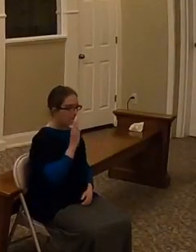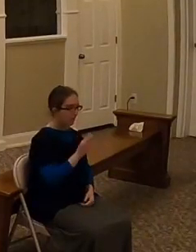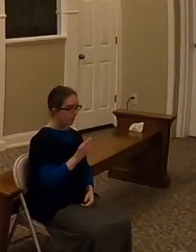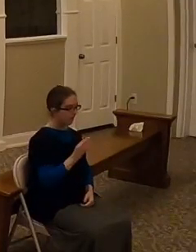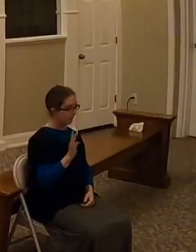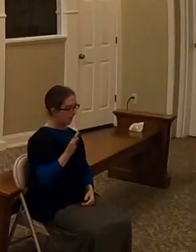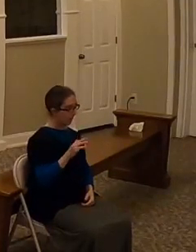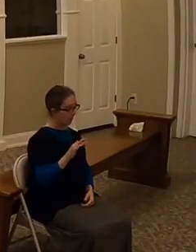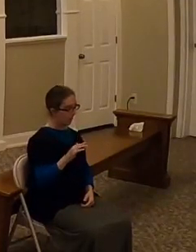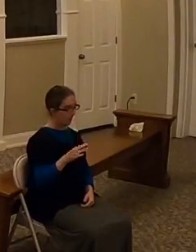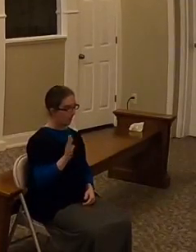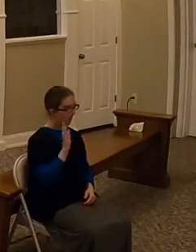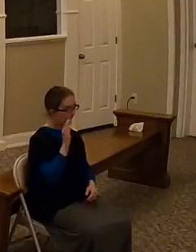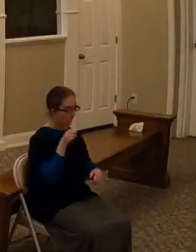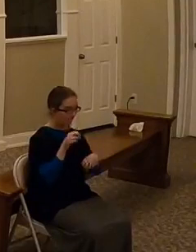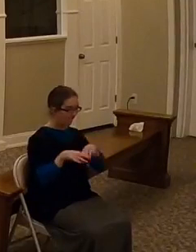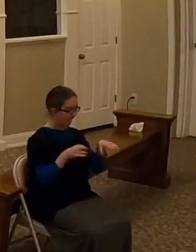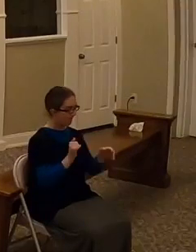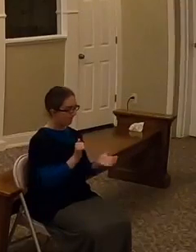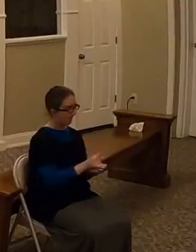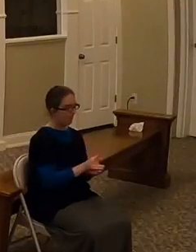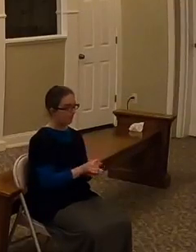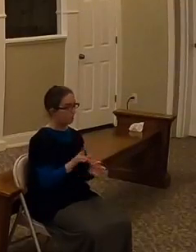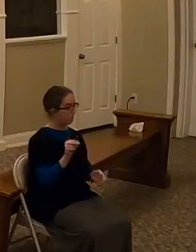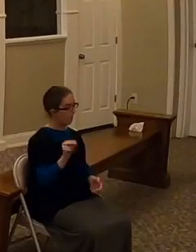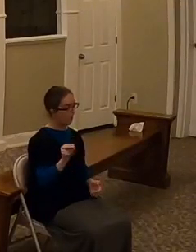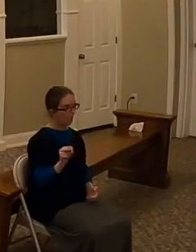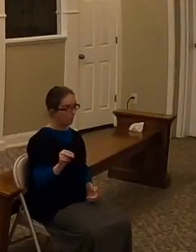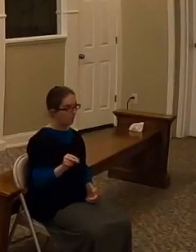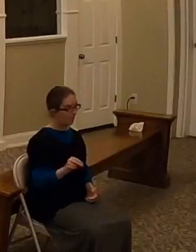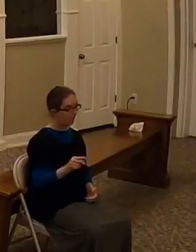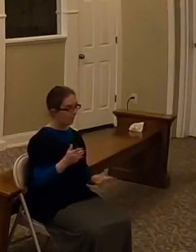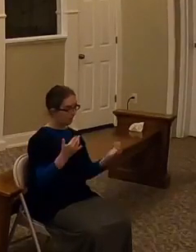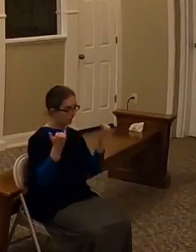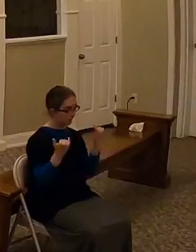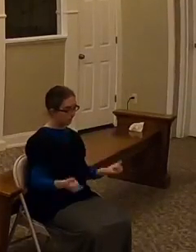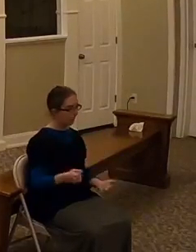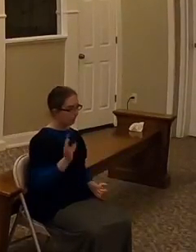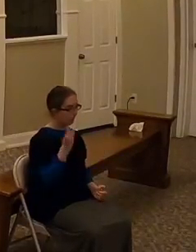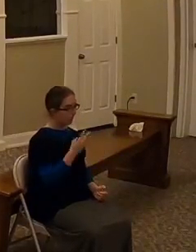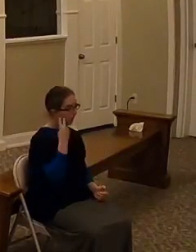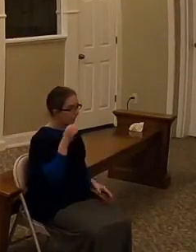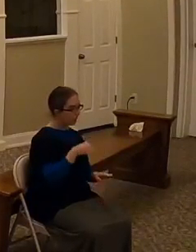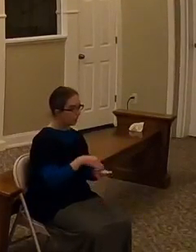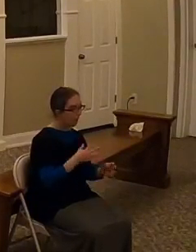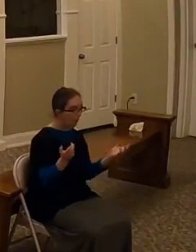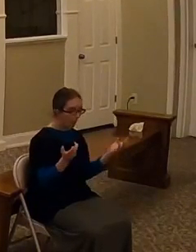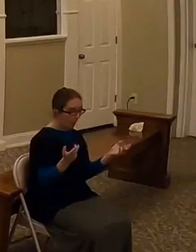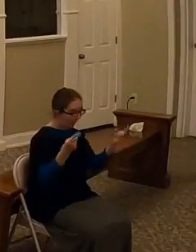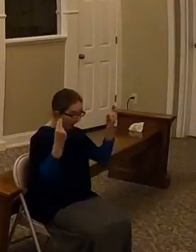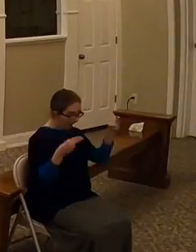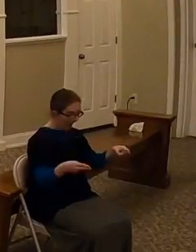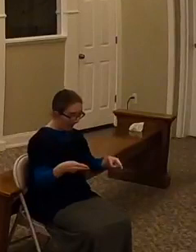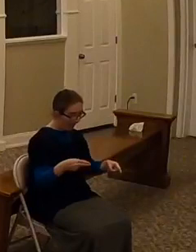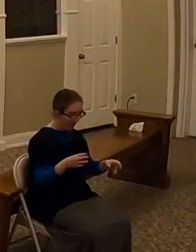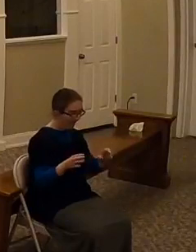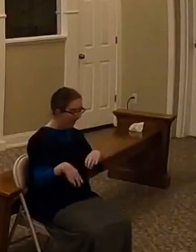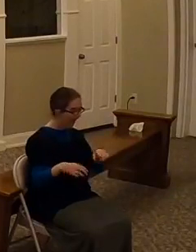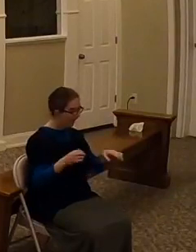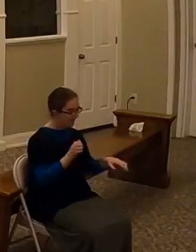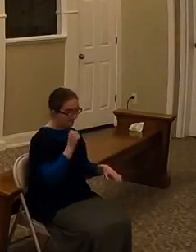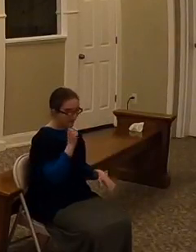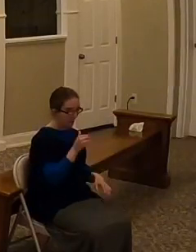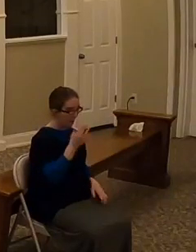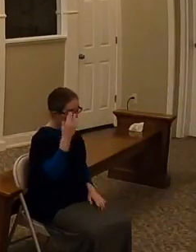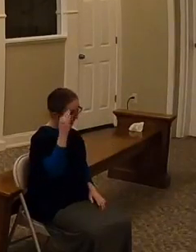that. No, I ain't going to do that. I know. And then all of a sudden we look at you and we're like, what in the world happened to them? I didn't think they were going to go that